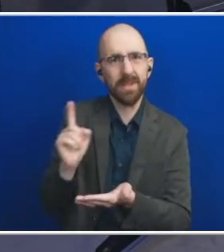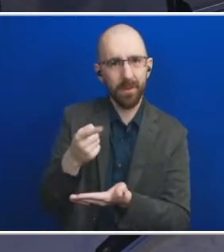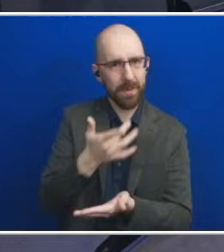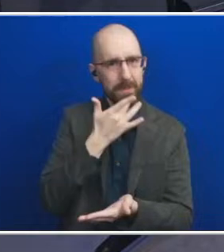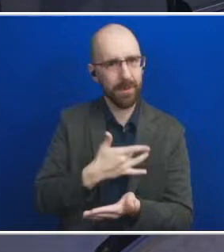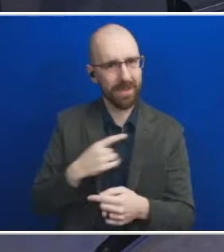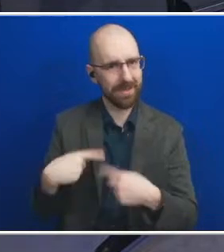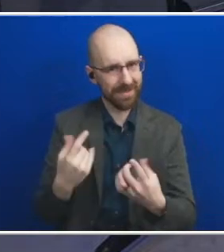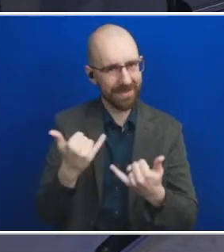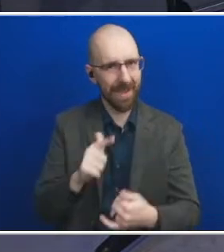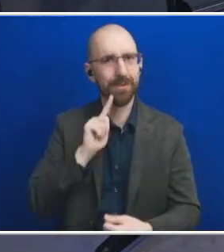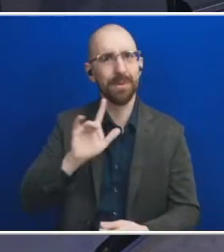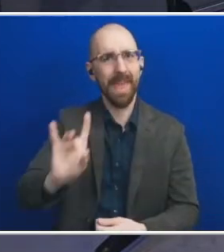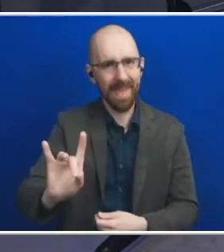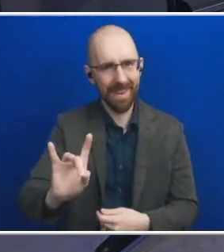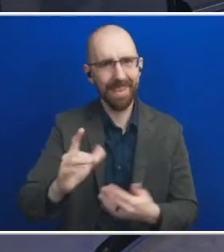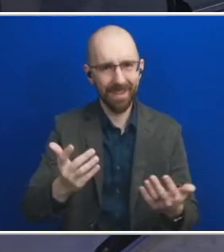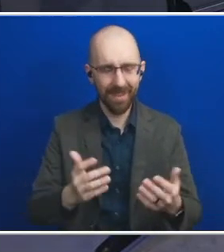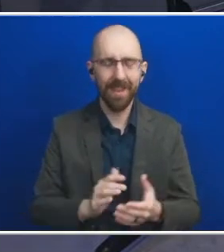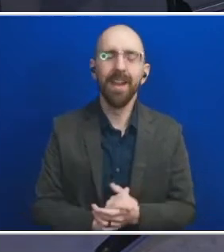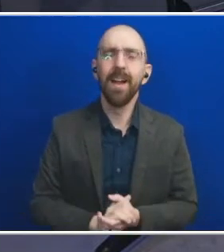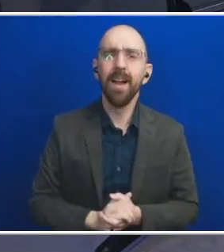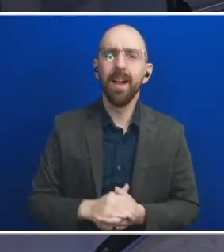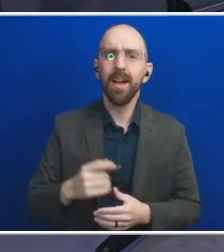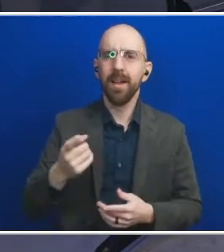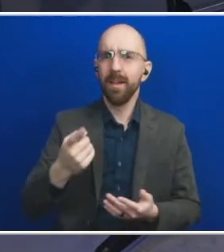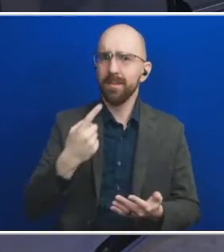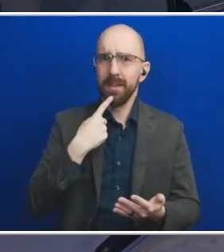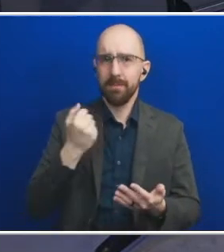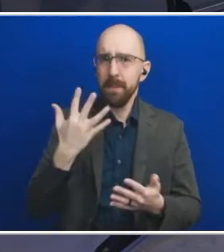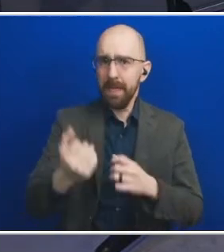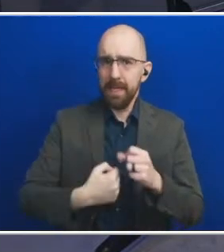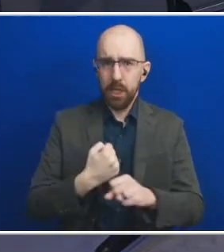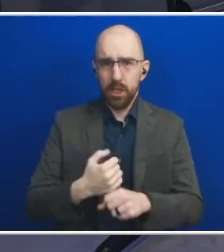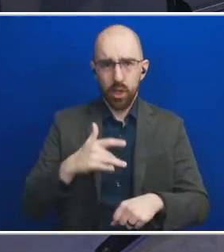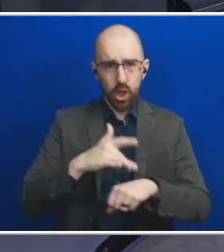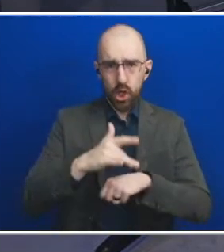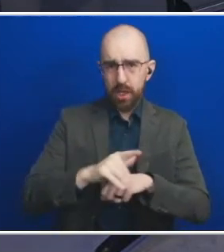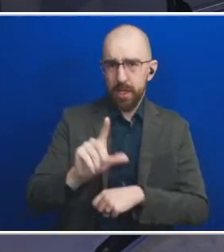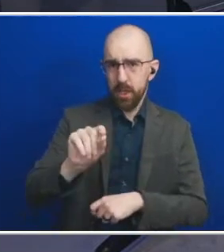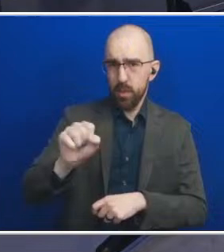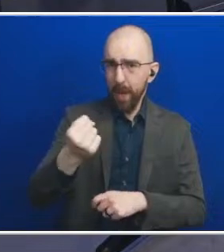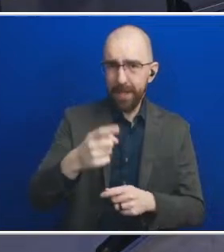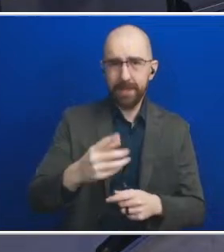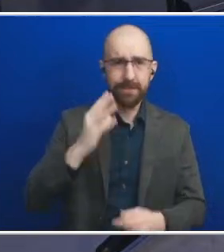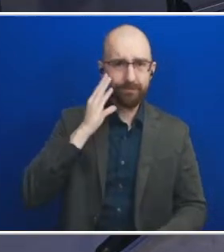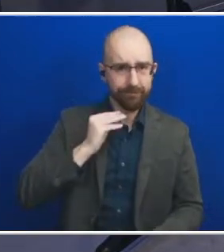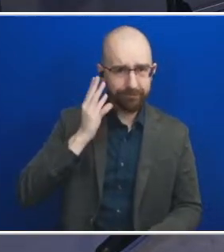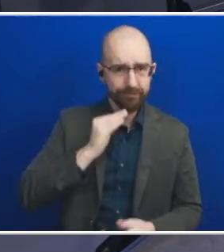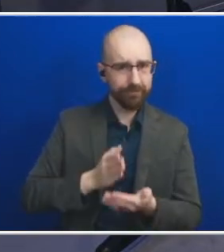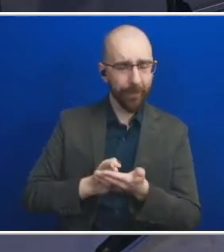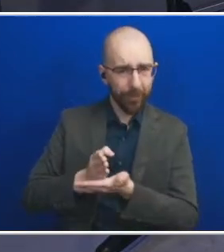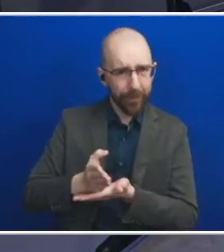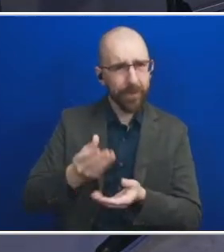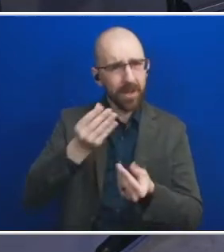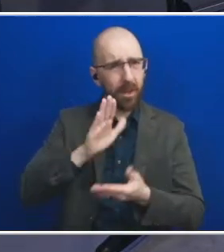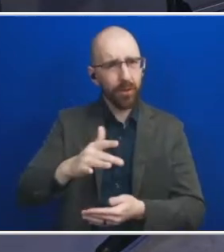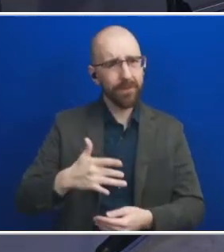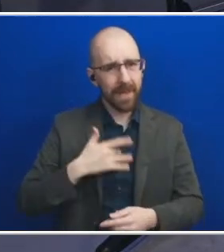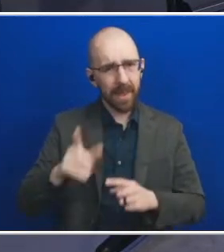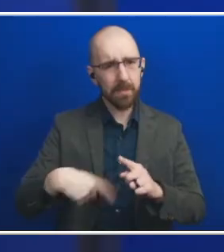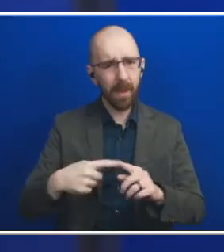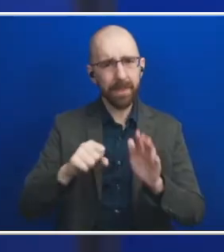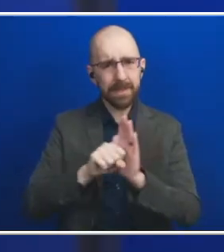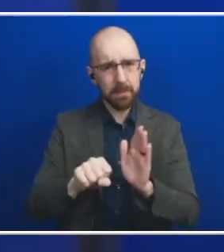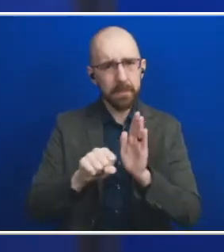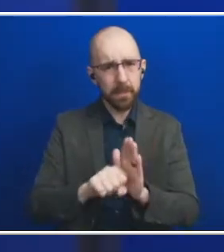28. When we say for years, that means in your early 20s you've been going through this. Tell us about what you were feeling about these symptoms when you were younger. Yeah,